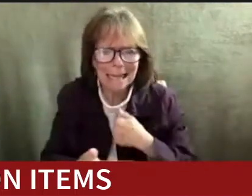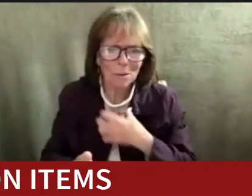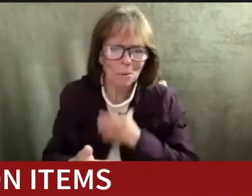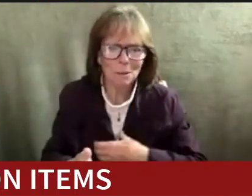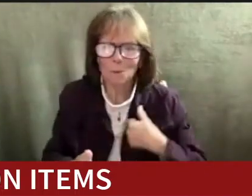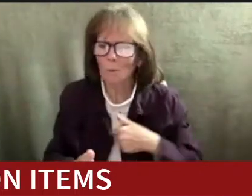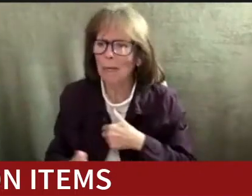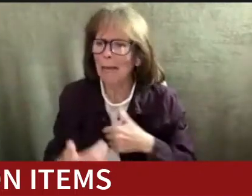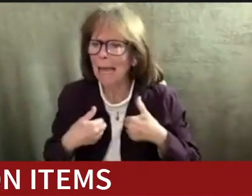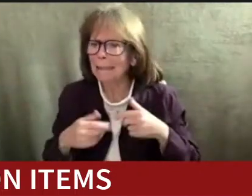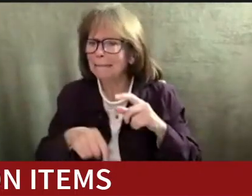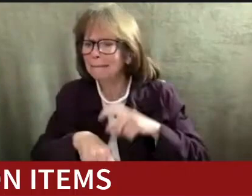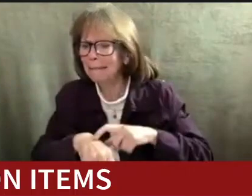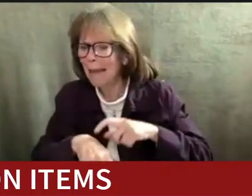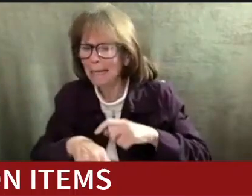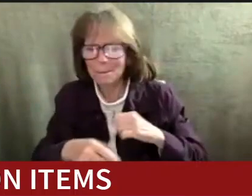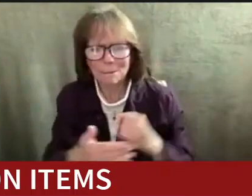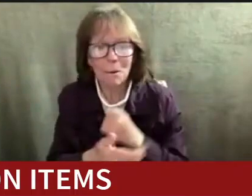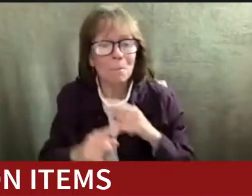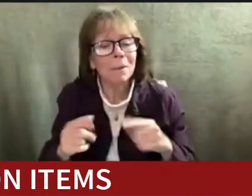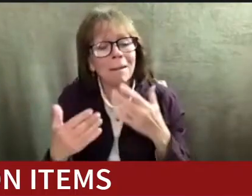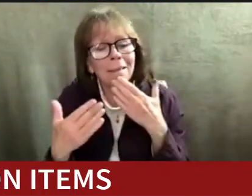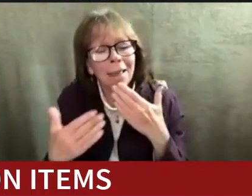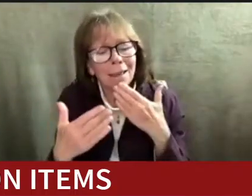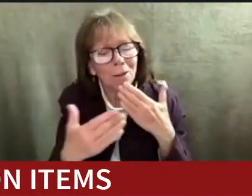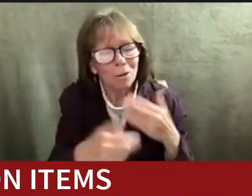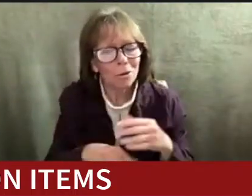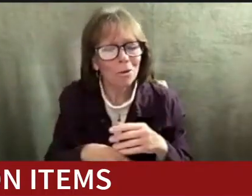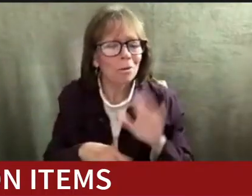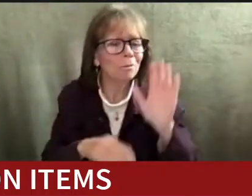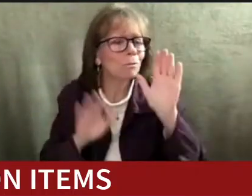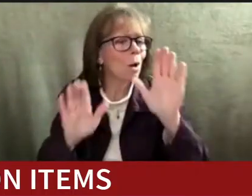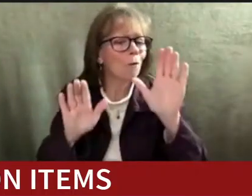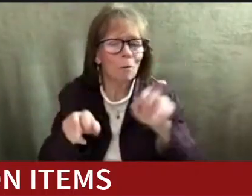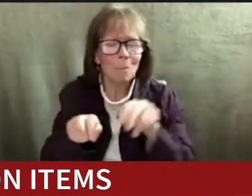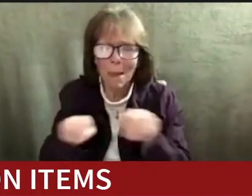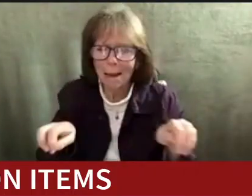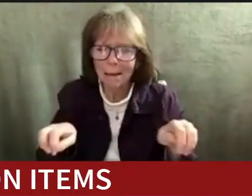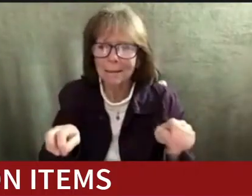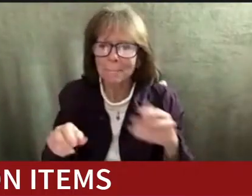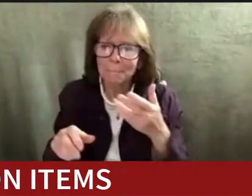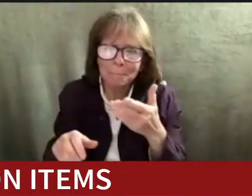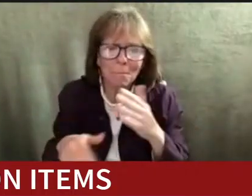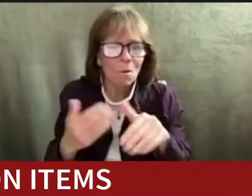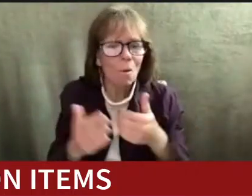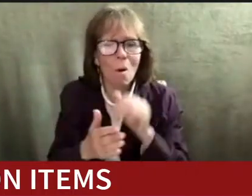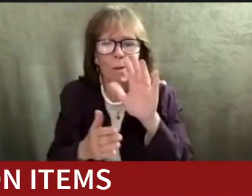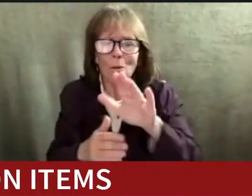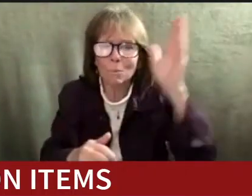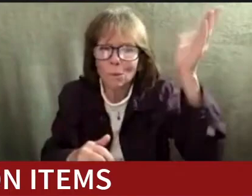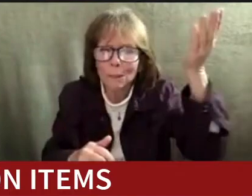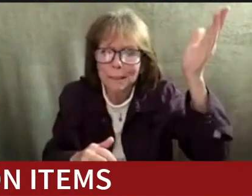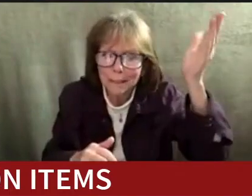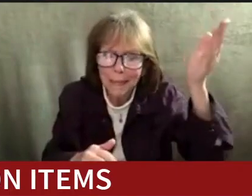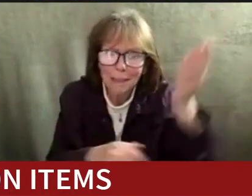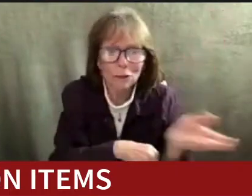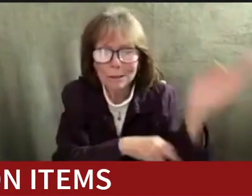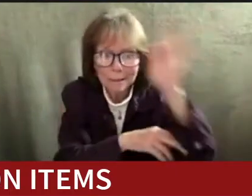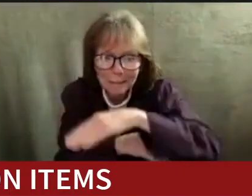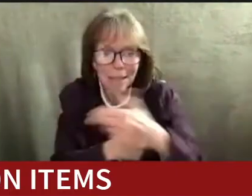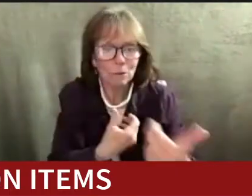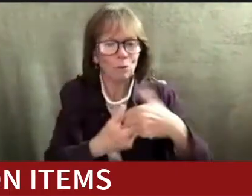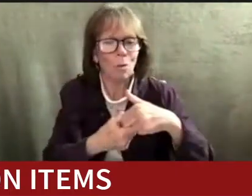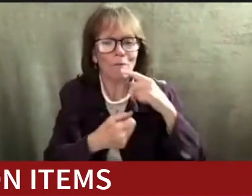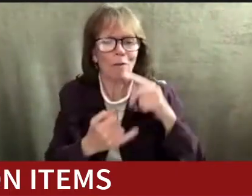but I really appreciate all of you all, our fantastic panelists, for all of your presentations and for coming back to join us for